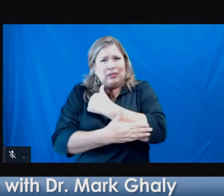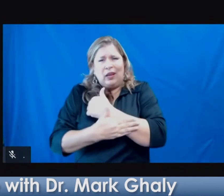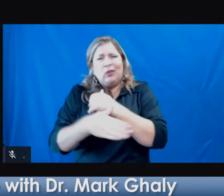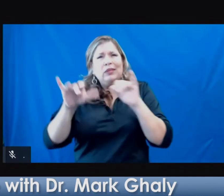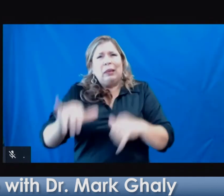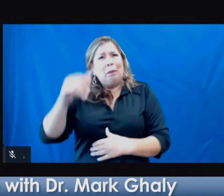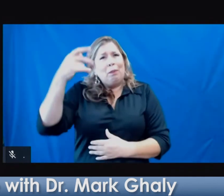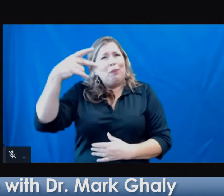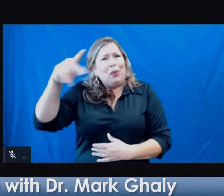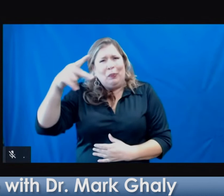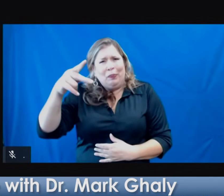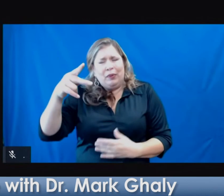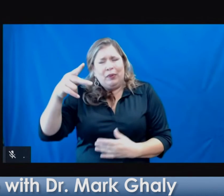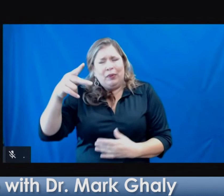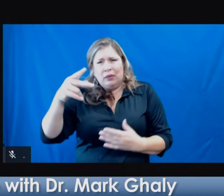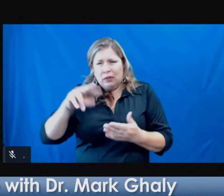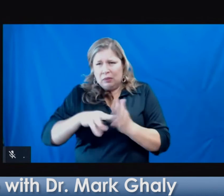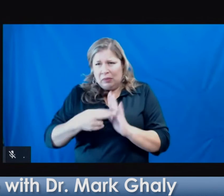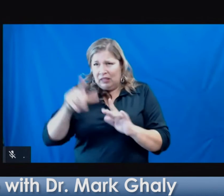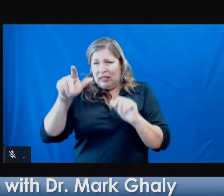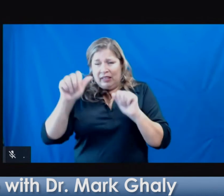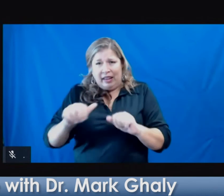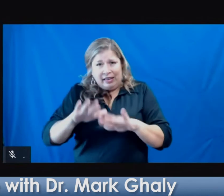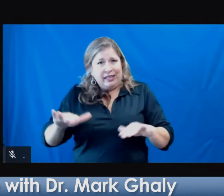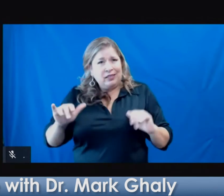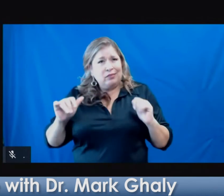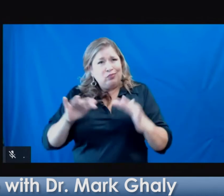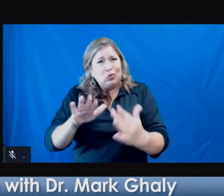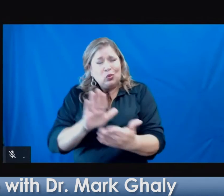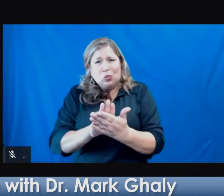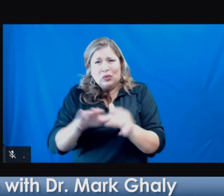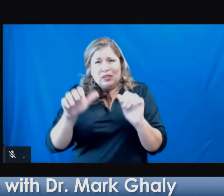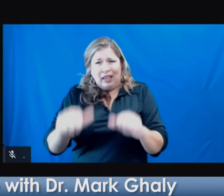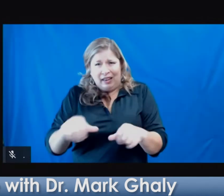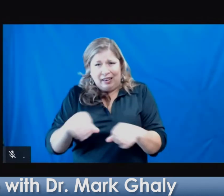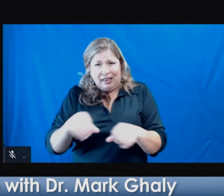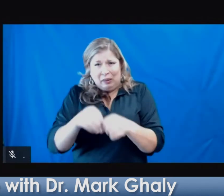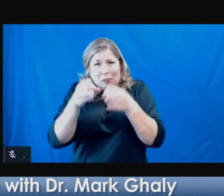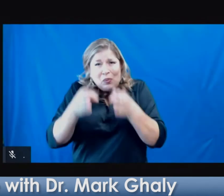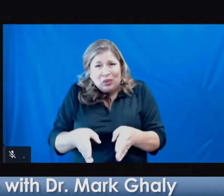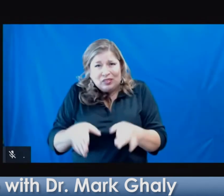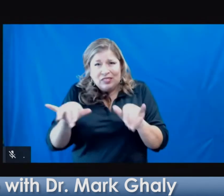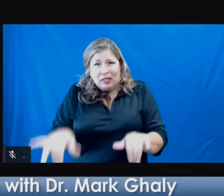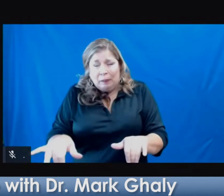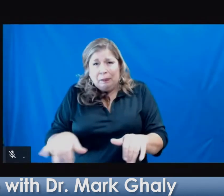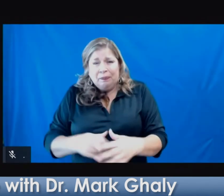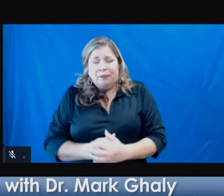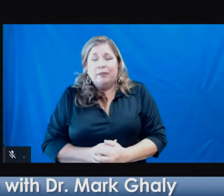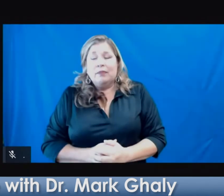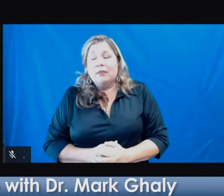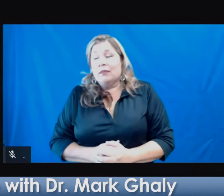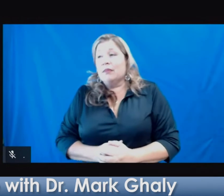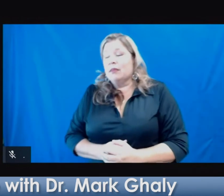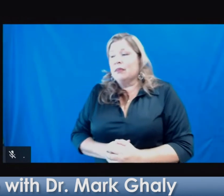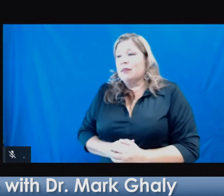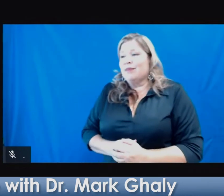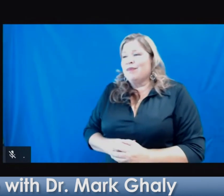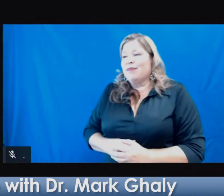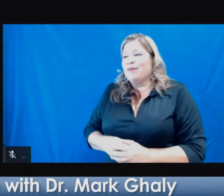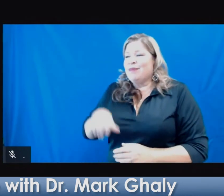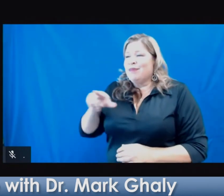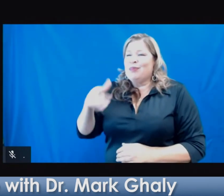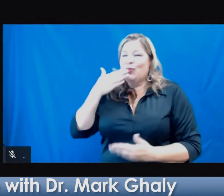those schools that are doing in-person learning? Yeah, excellent question. Before this, I had the chance to talk